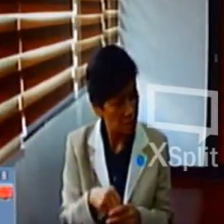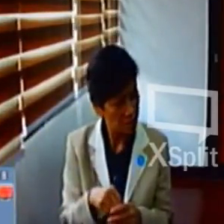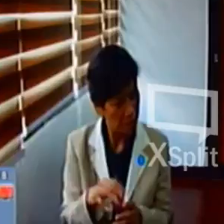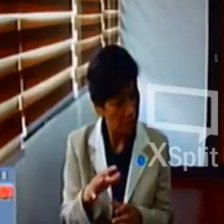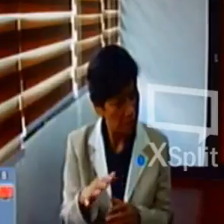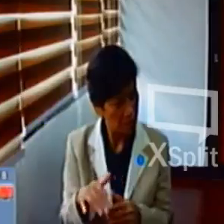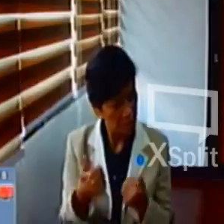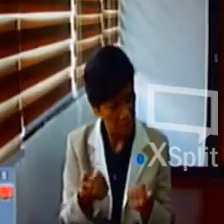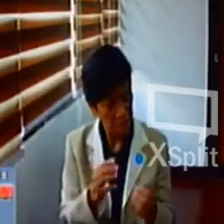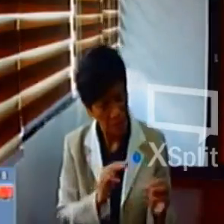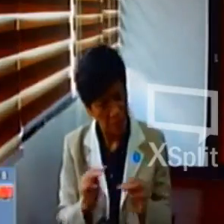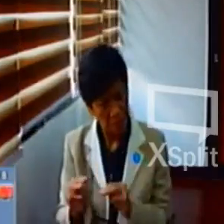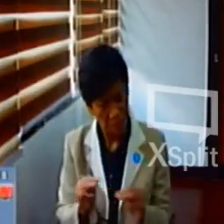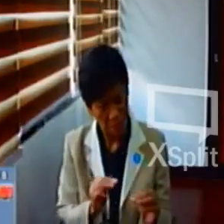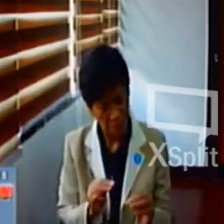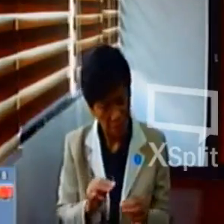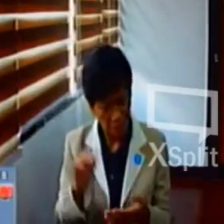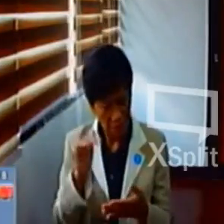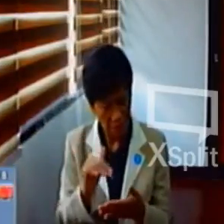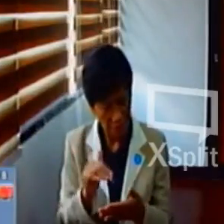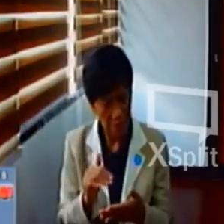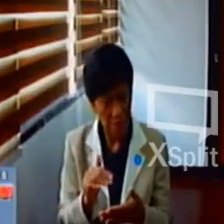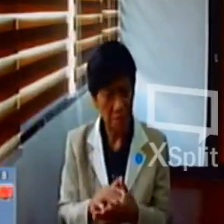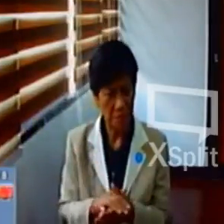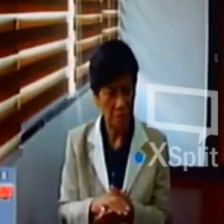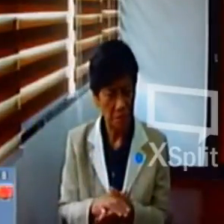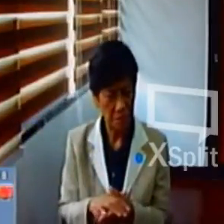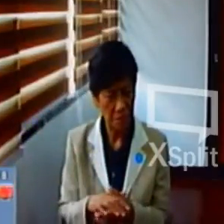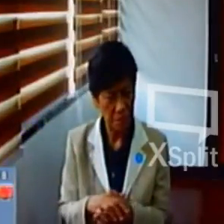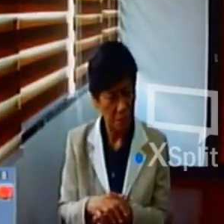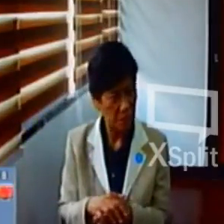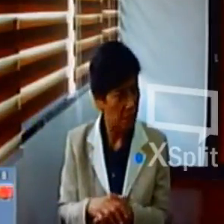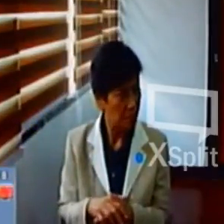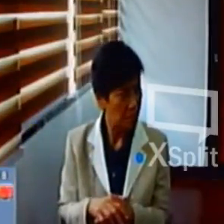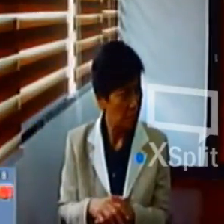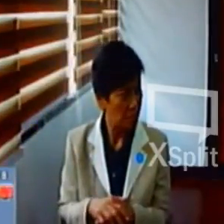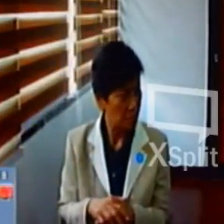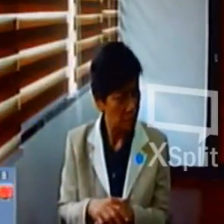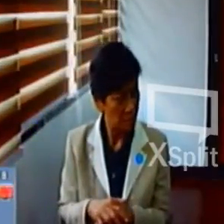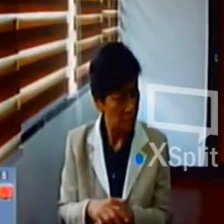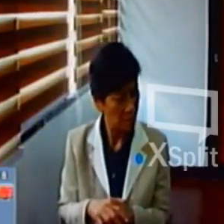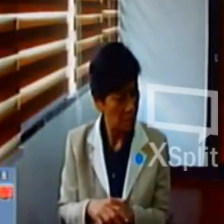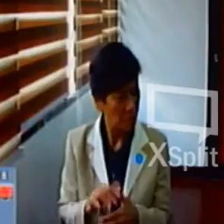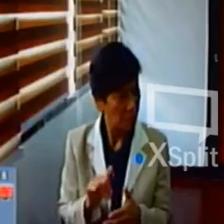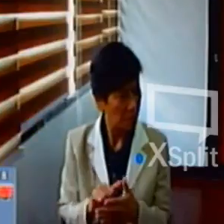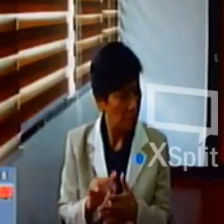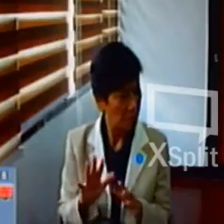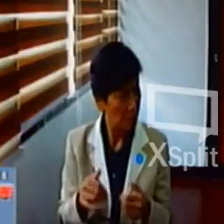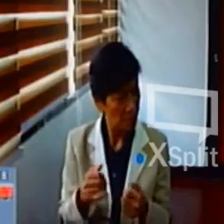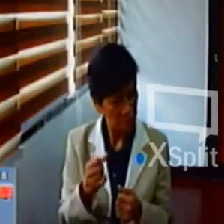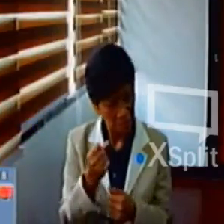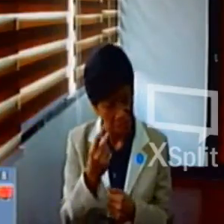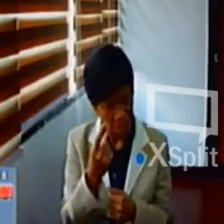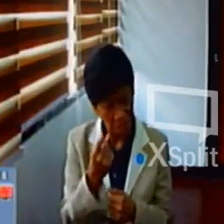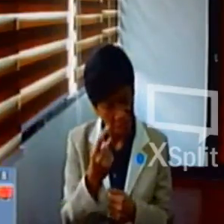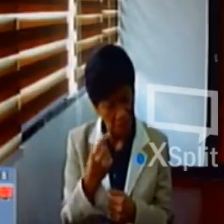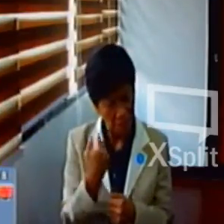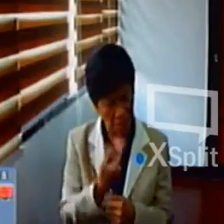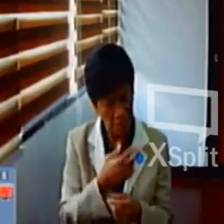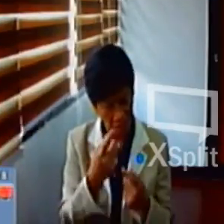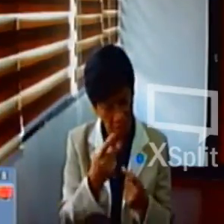have moved. So there's a fair understanding of what's there. Now, to try to